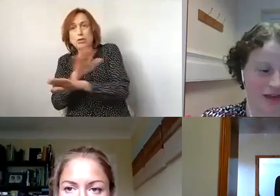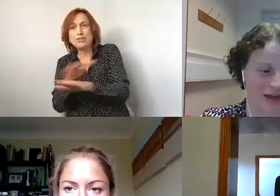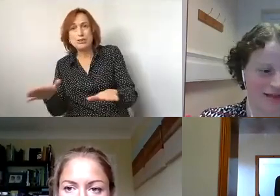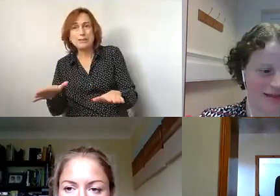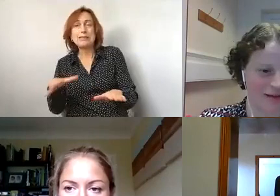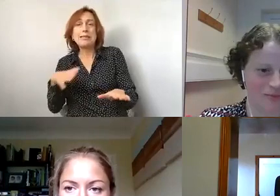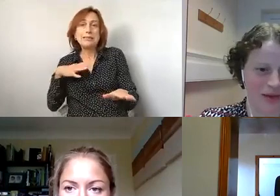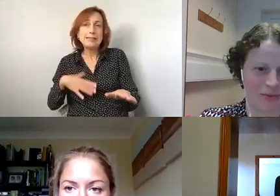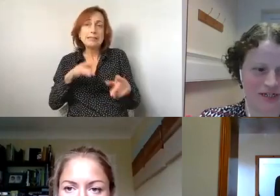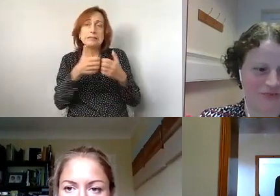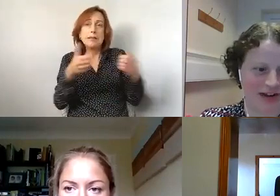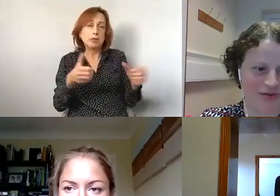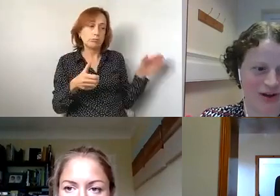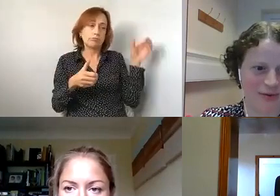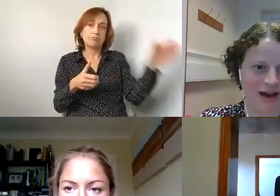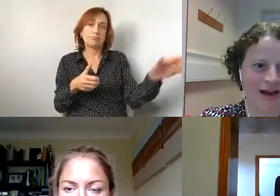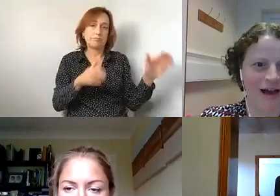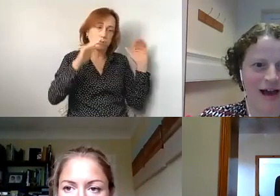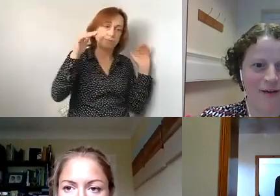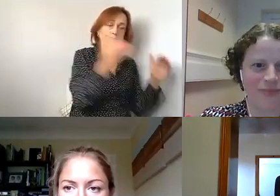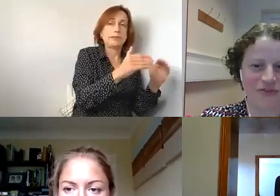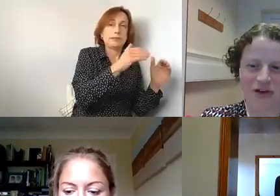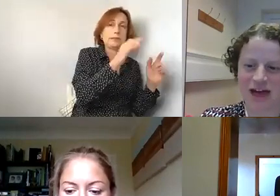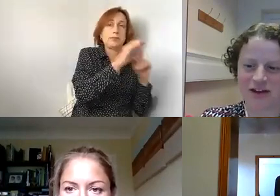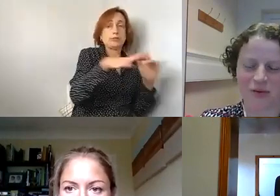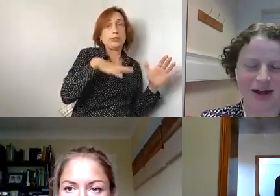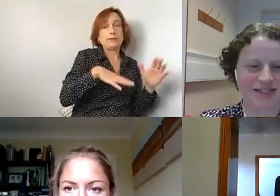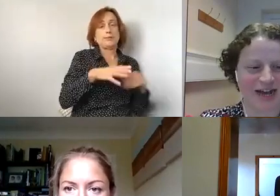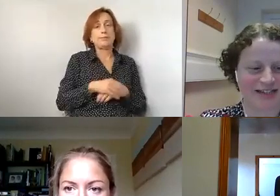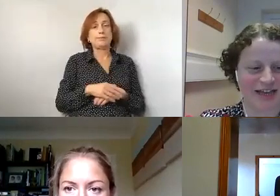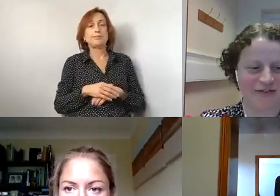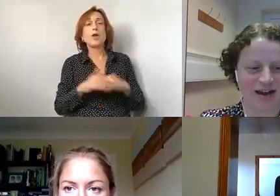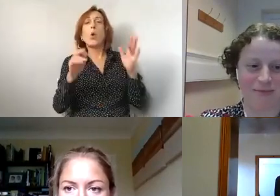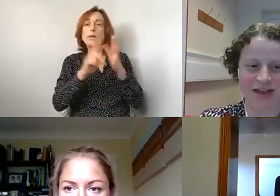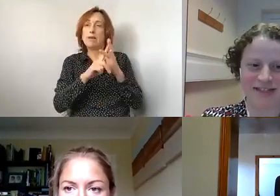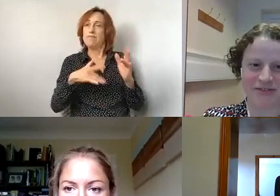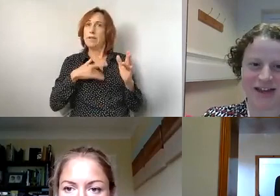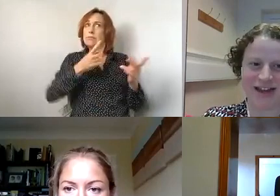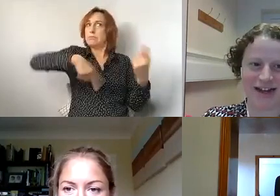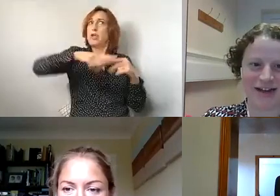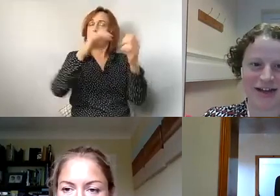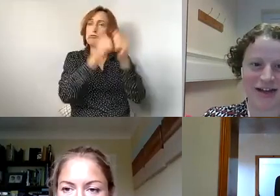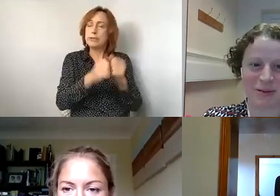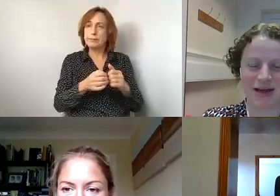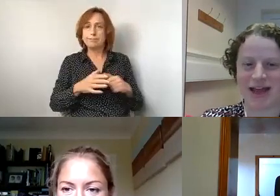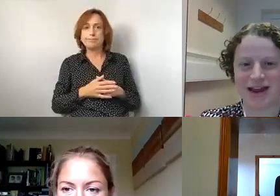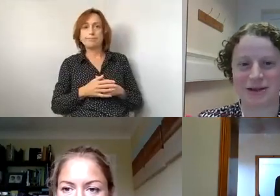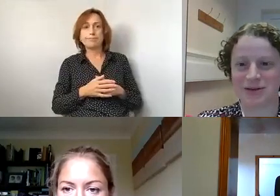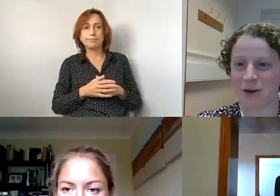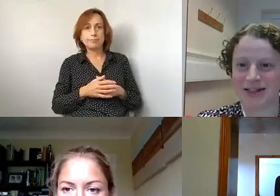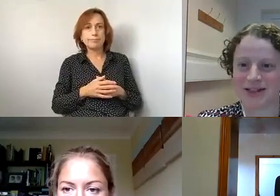I think that people will generally agree with that. We've had a request to ask if any MPs have